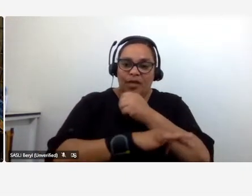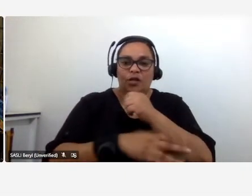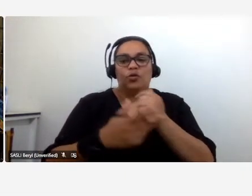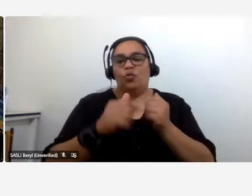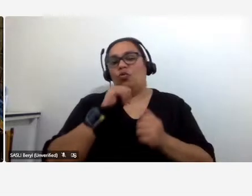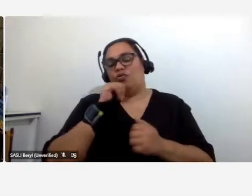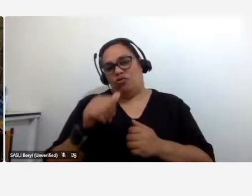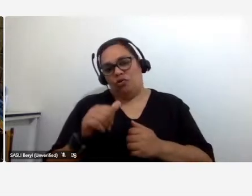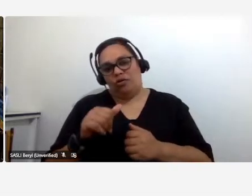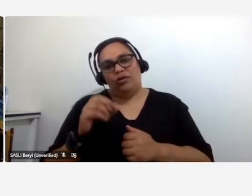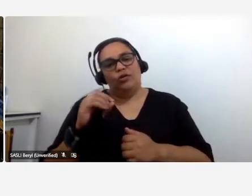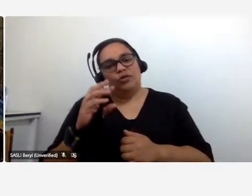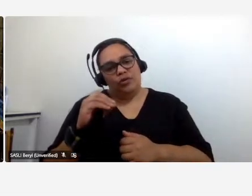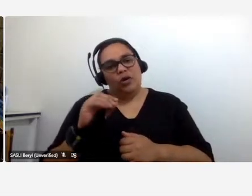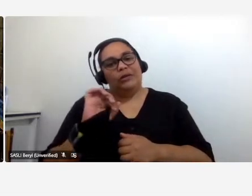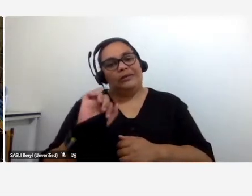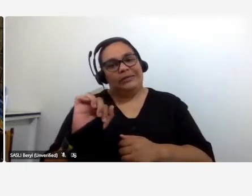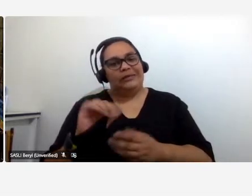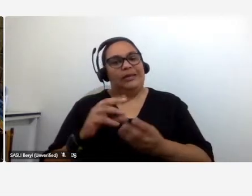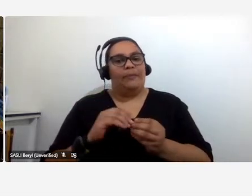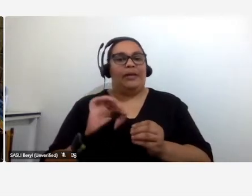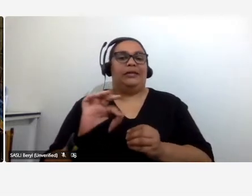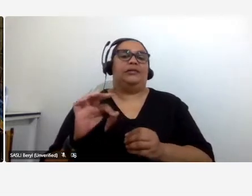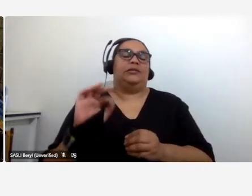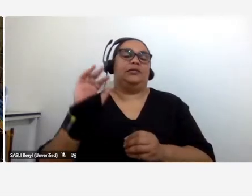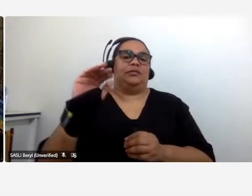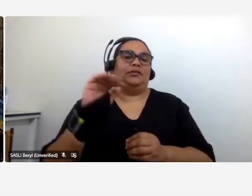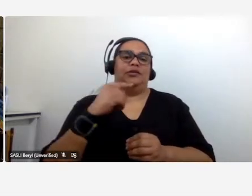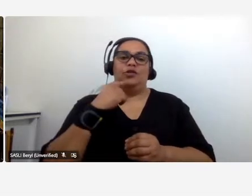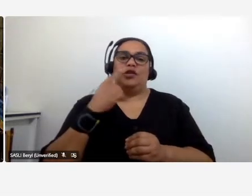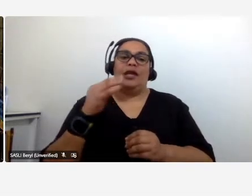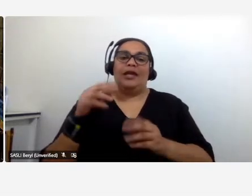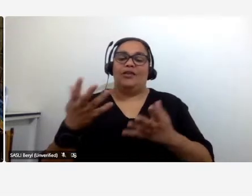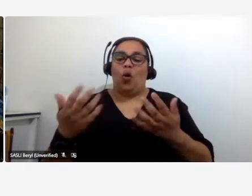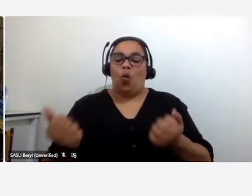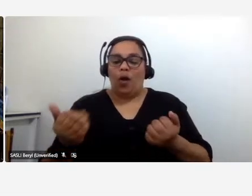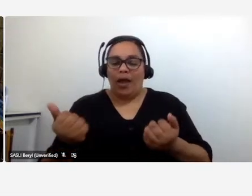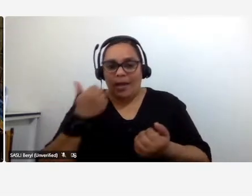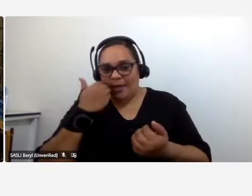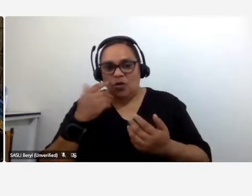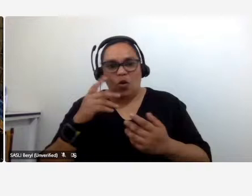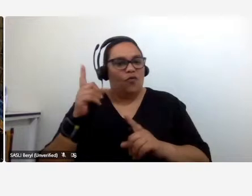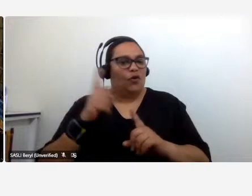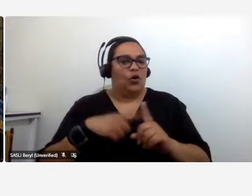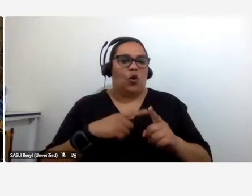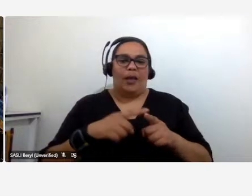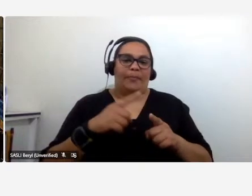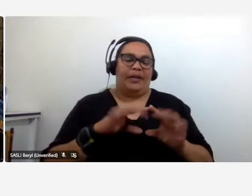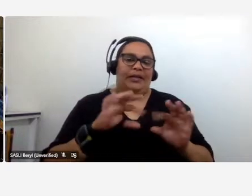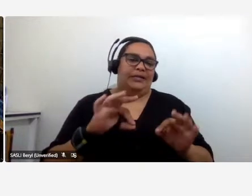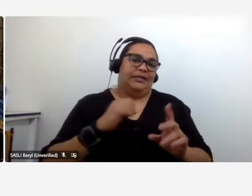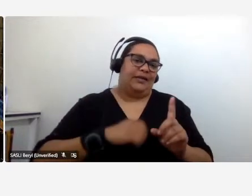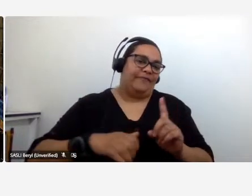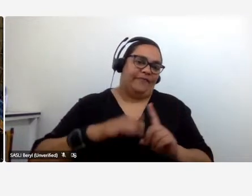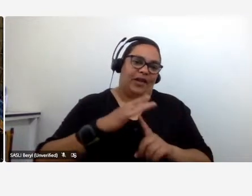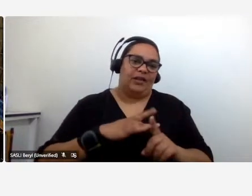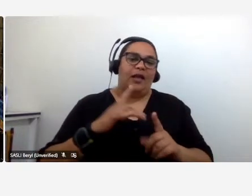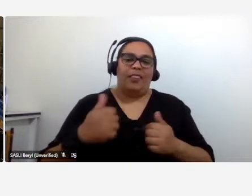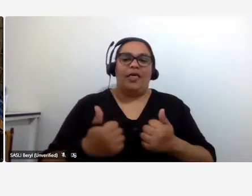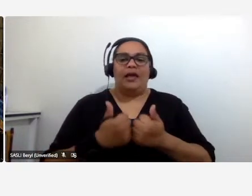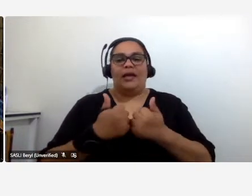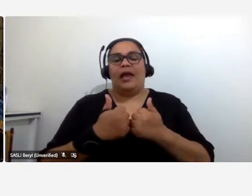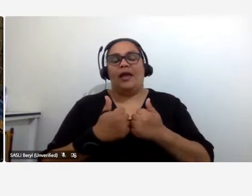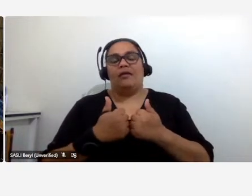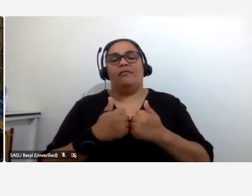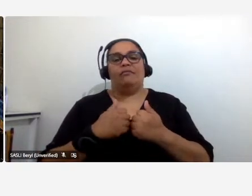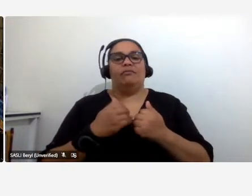not. And they would make that call to say either the pitch is too wet or we cannot play in these conditions, and the game would be called off